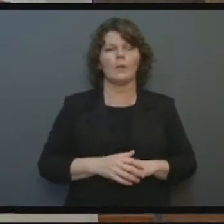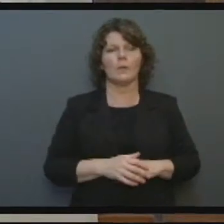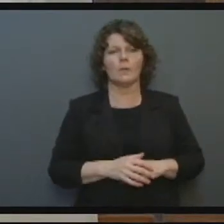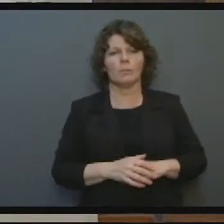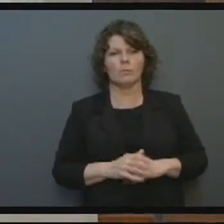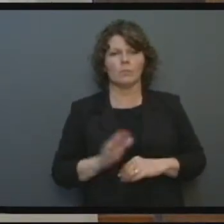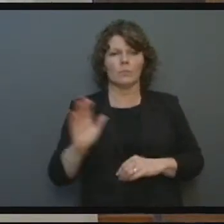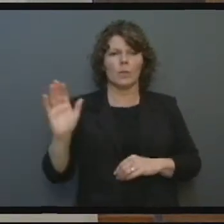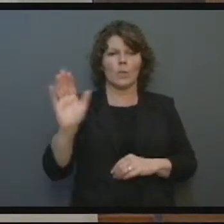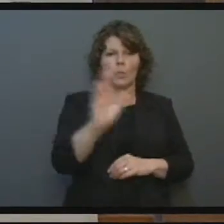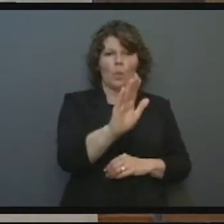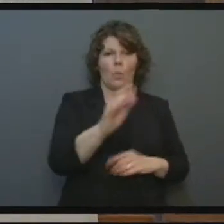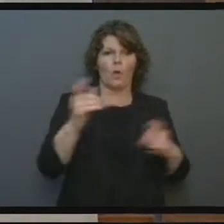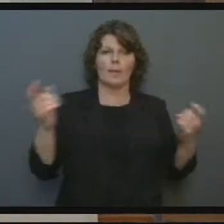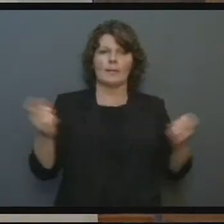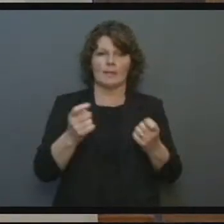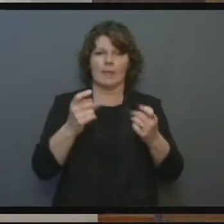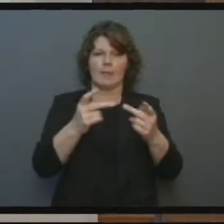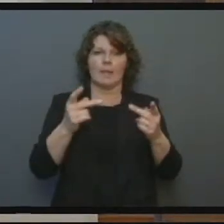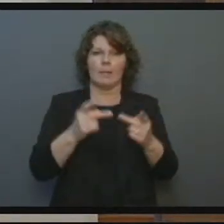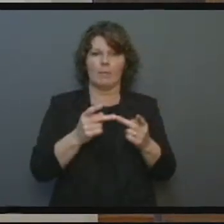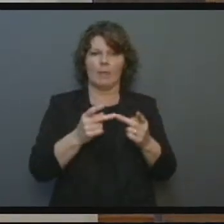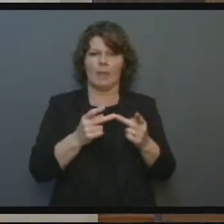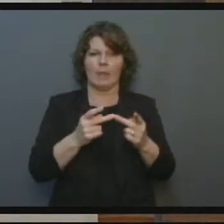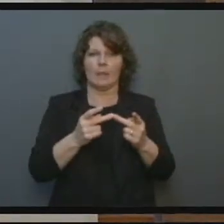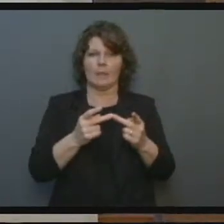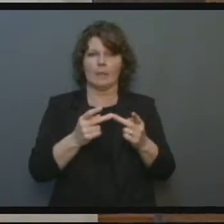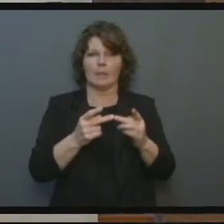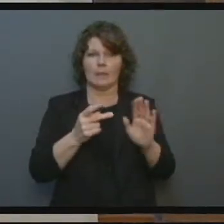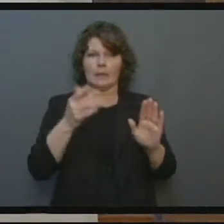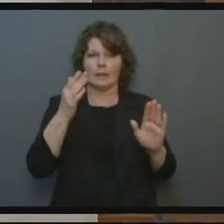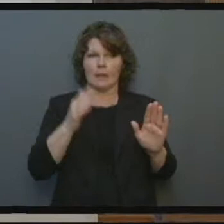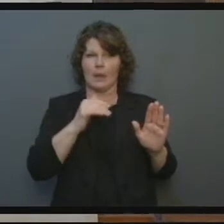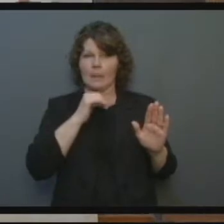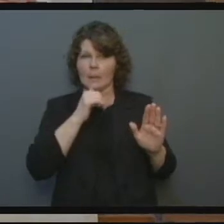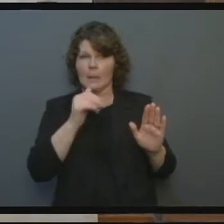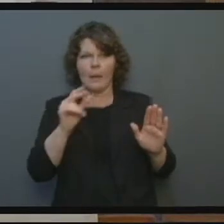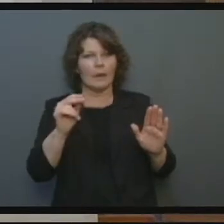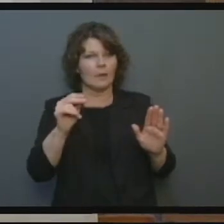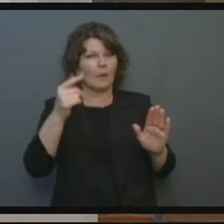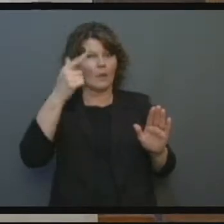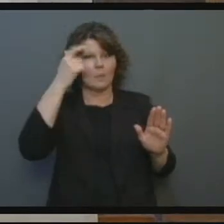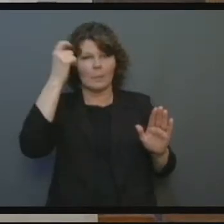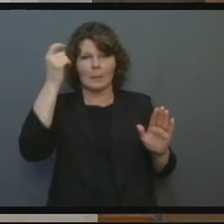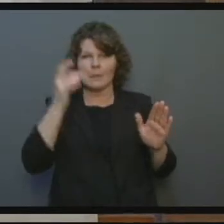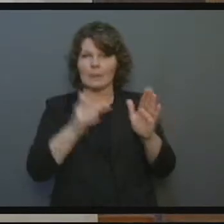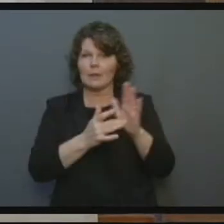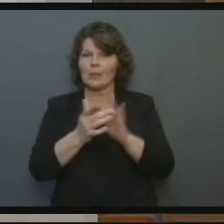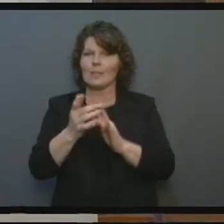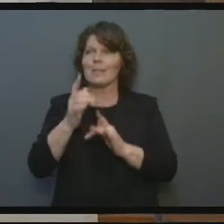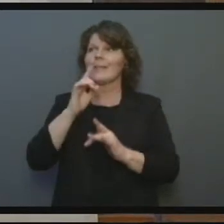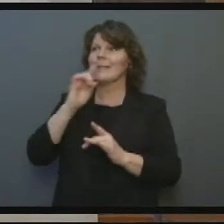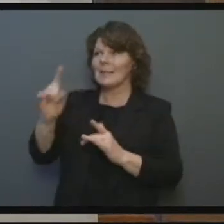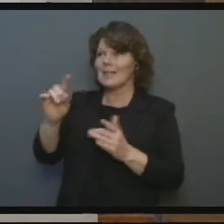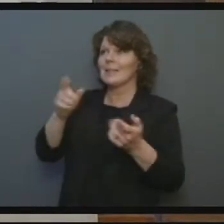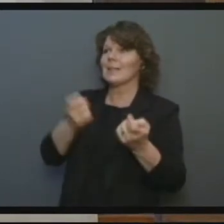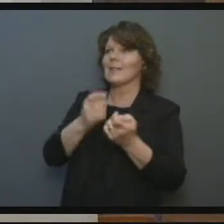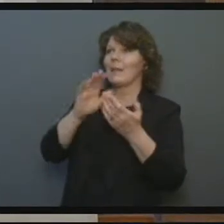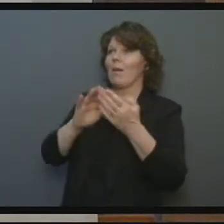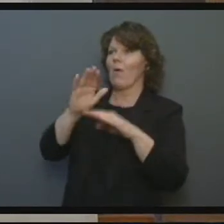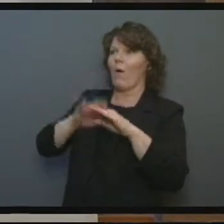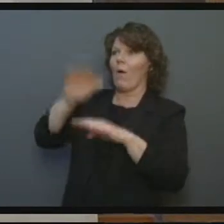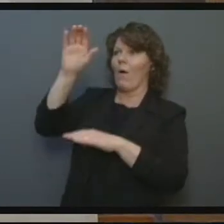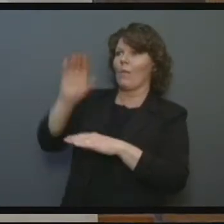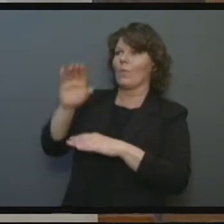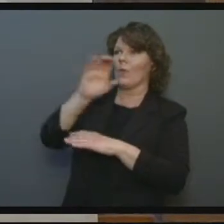Is your sin a place where God is not? No, because Jesus became sin on the cross. Is suffering